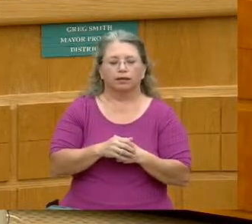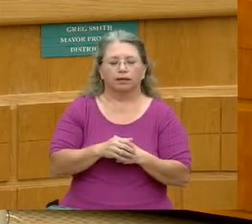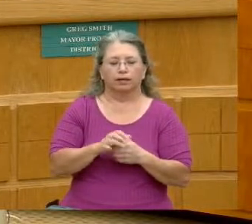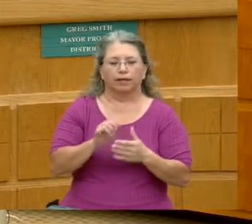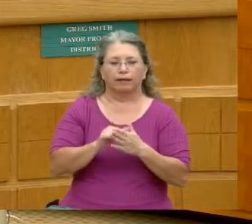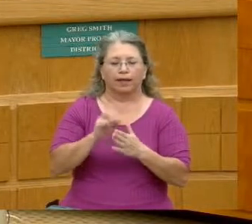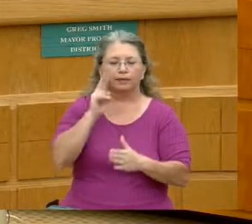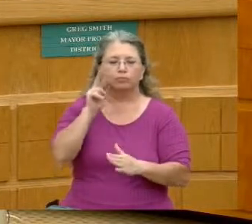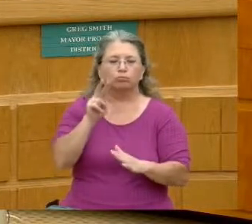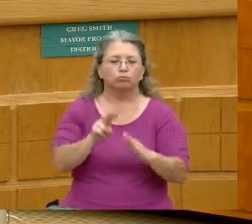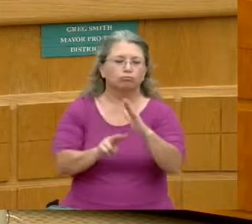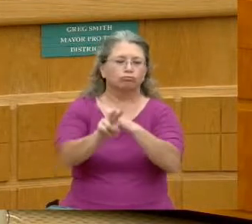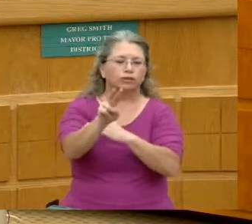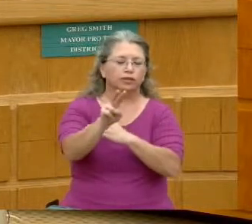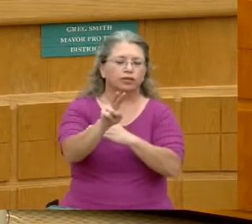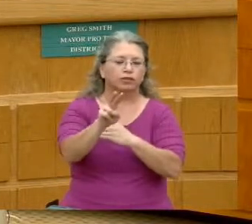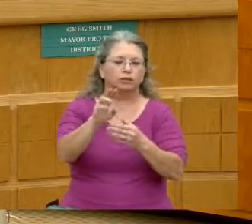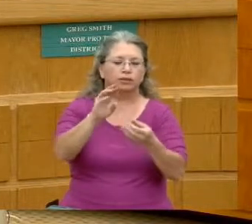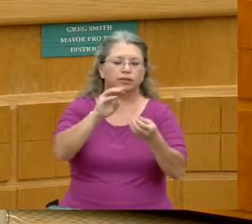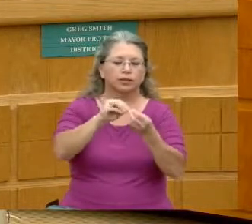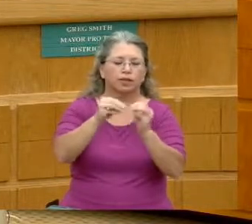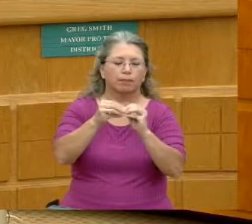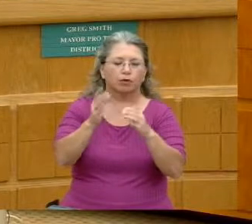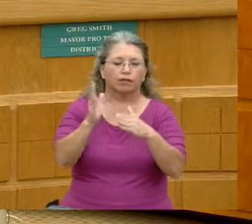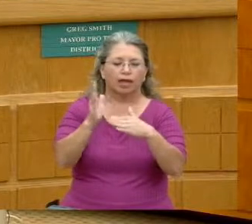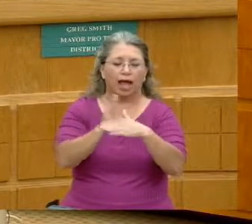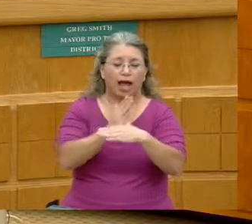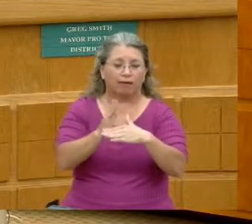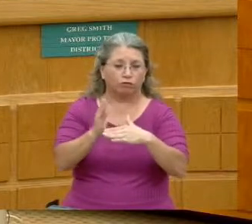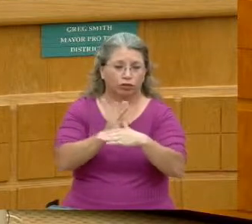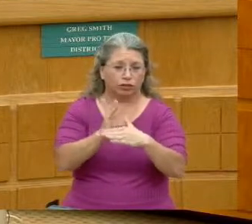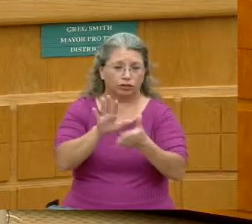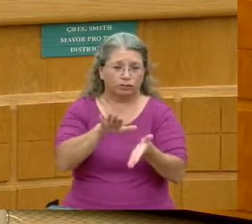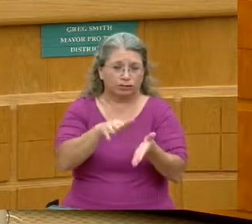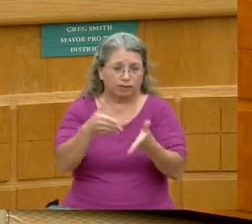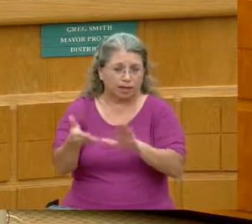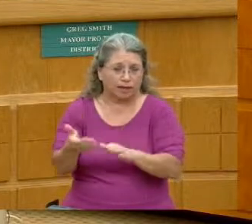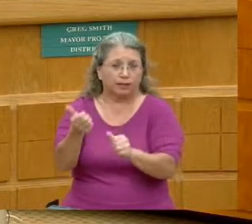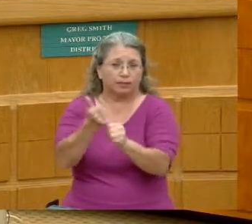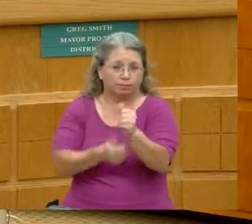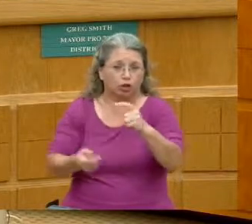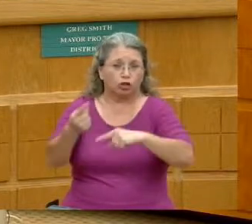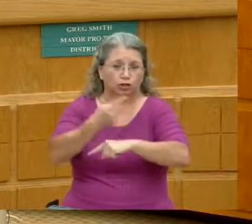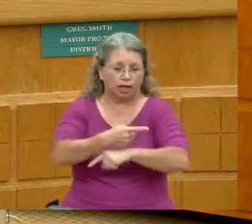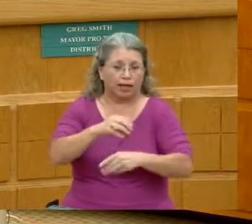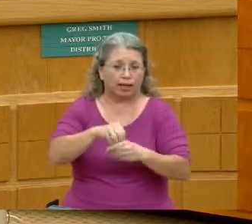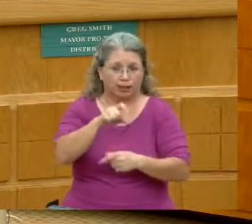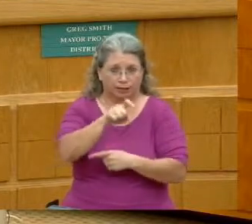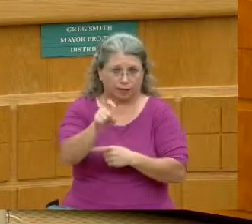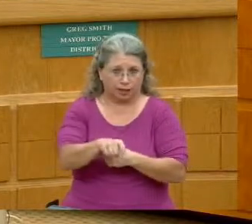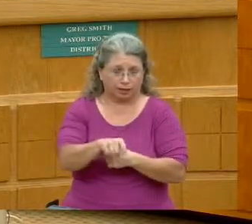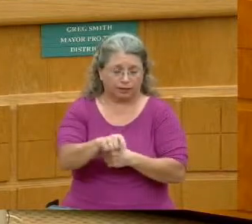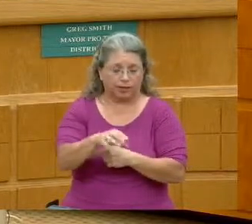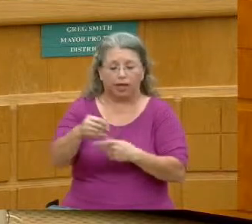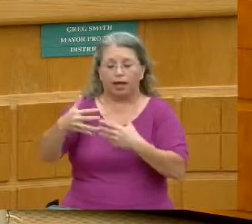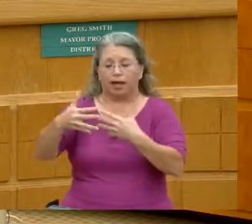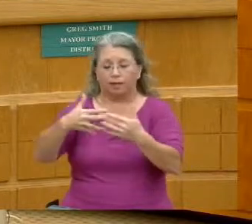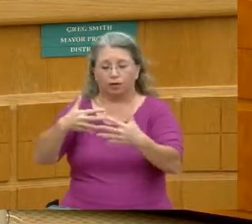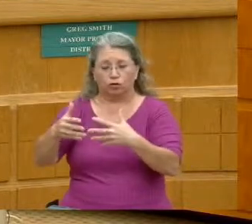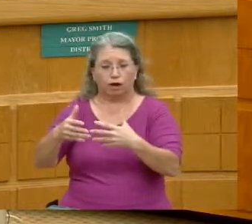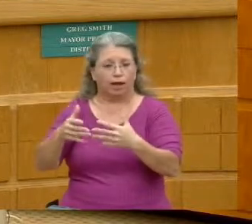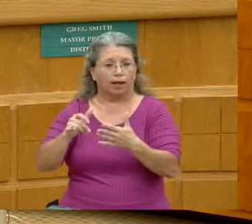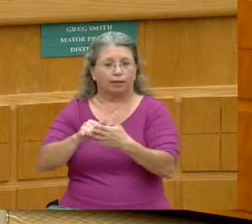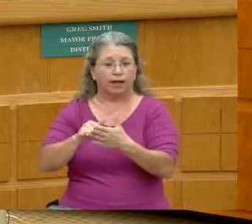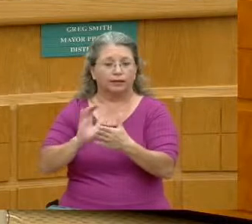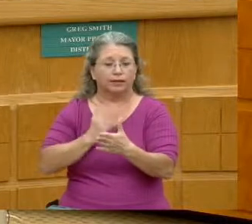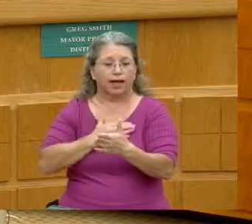the number of average fatalities per day in Texas that have occurred, and then the gray is projected out into the future that